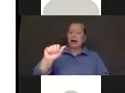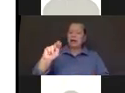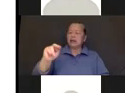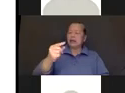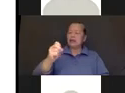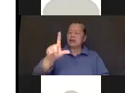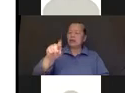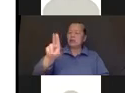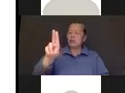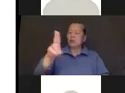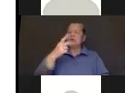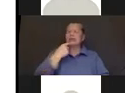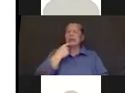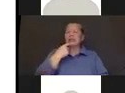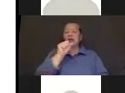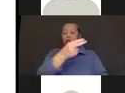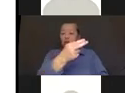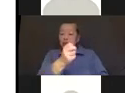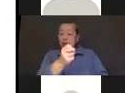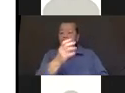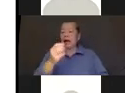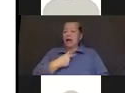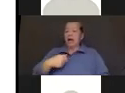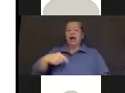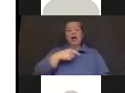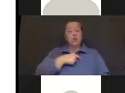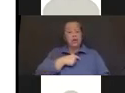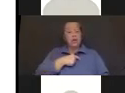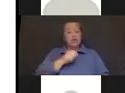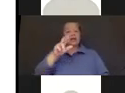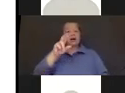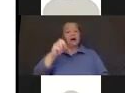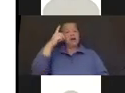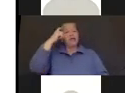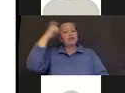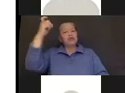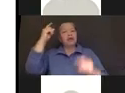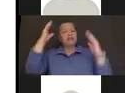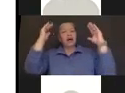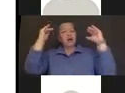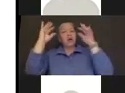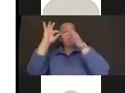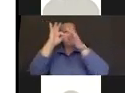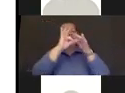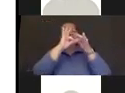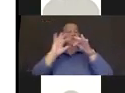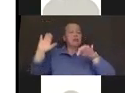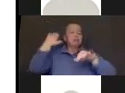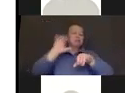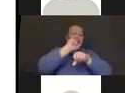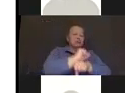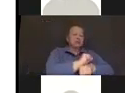she and we are the dream and the hope of the slave. So knowing that that is part of my